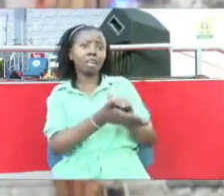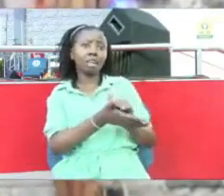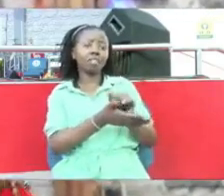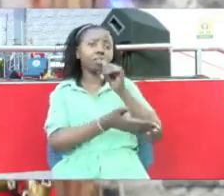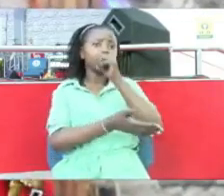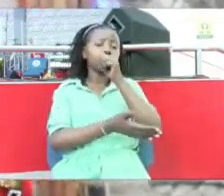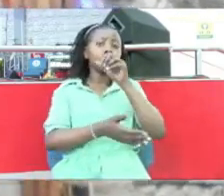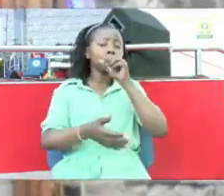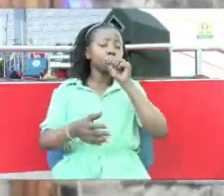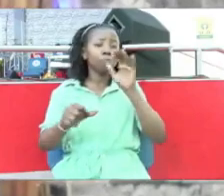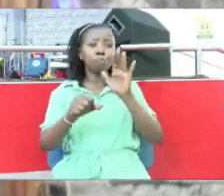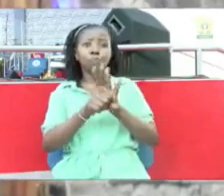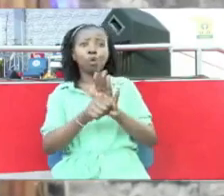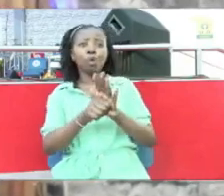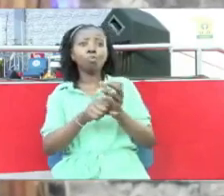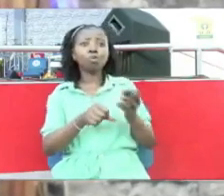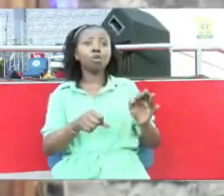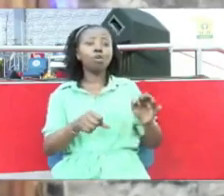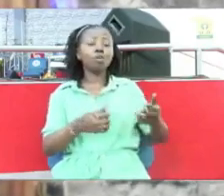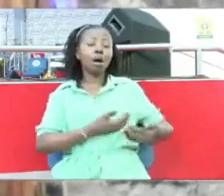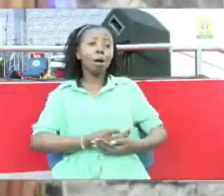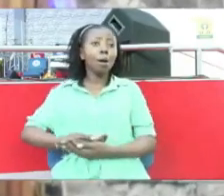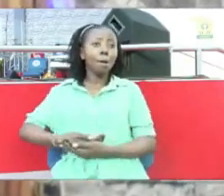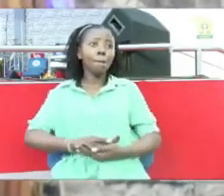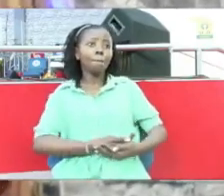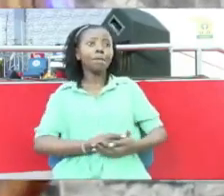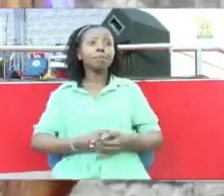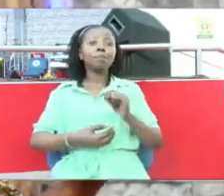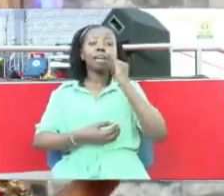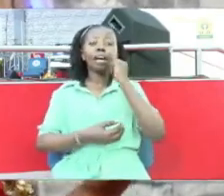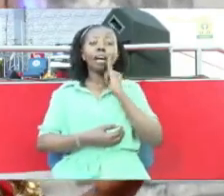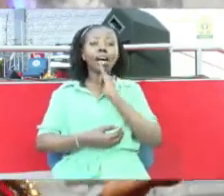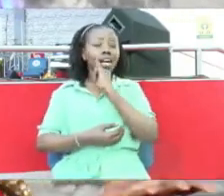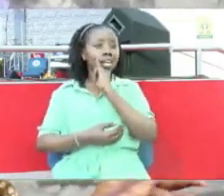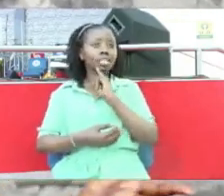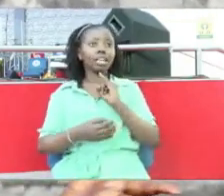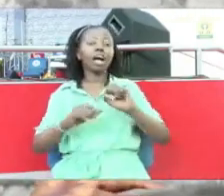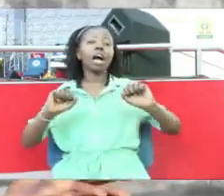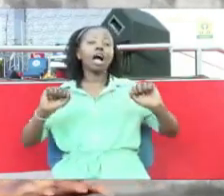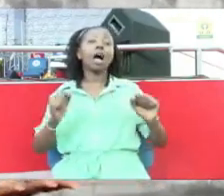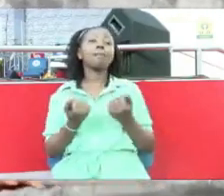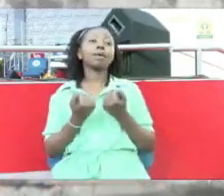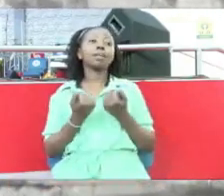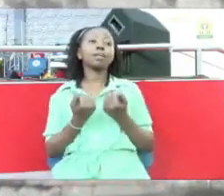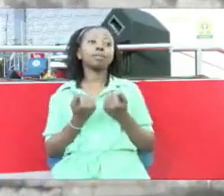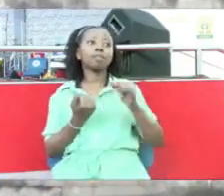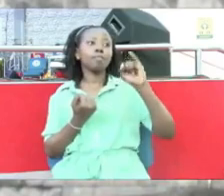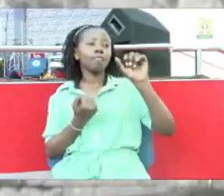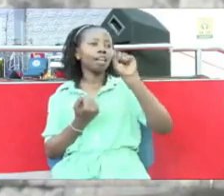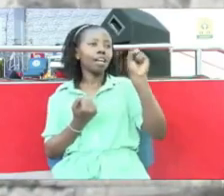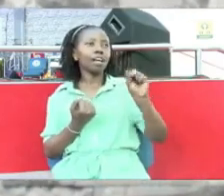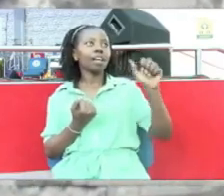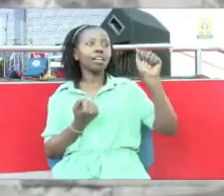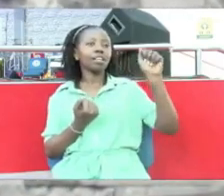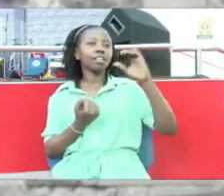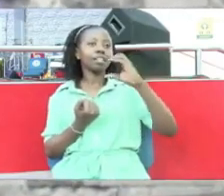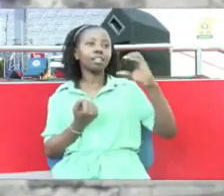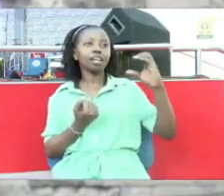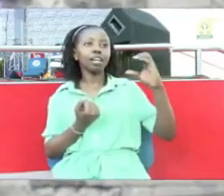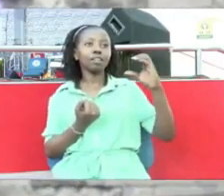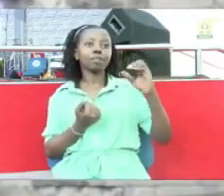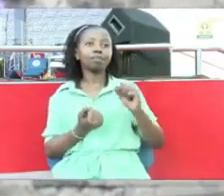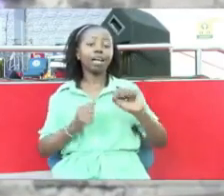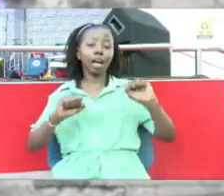of the baby Isaac came to fruition. Ni wakati huo ambapo ahadi ya mwana Isaka